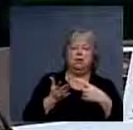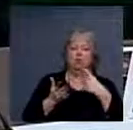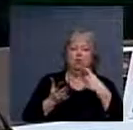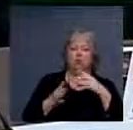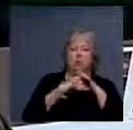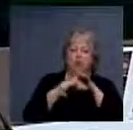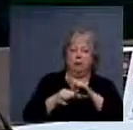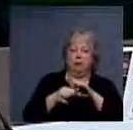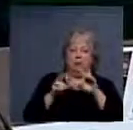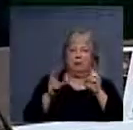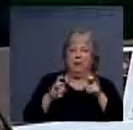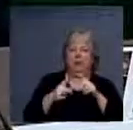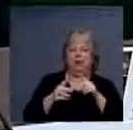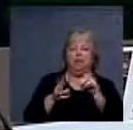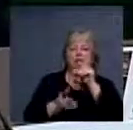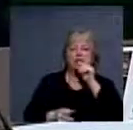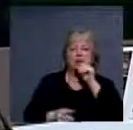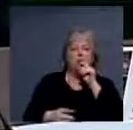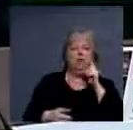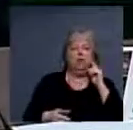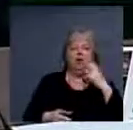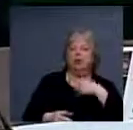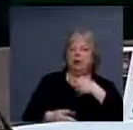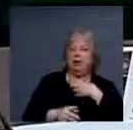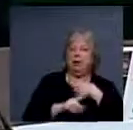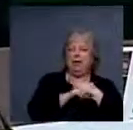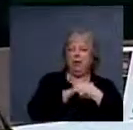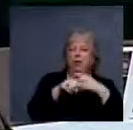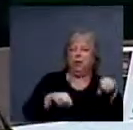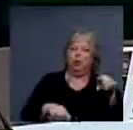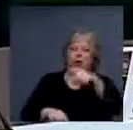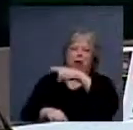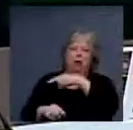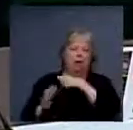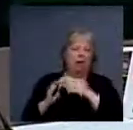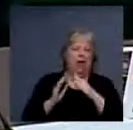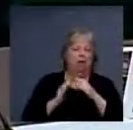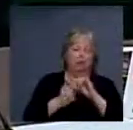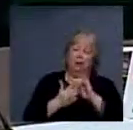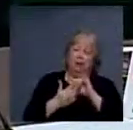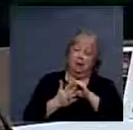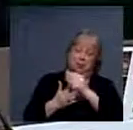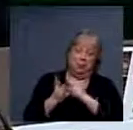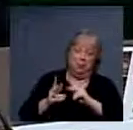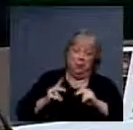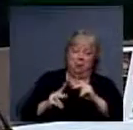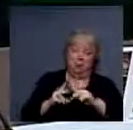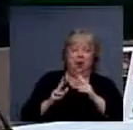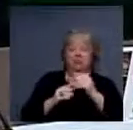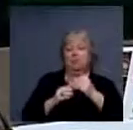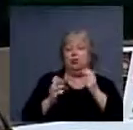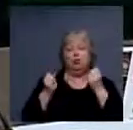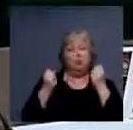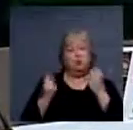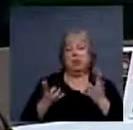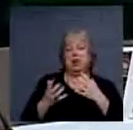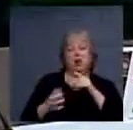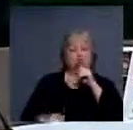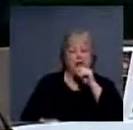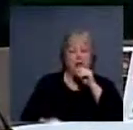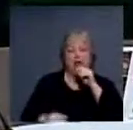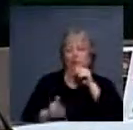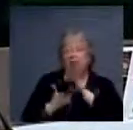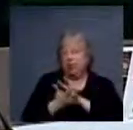had lots of complaints from different parts of town that some people have too many chickens, they're not cleaning up after the chickens, they're not keeping